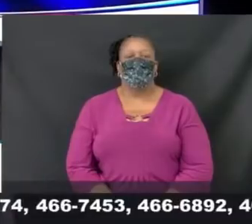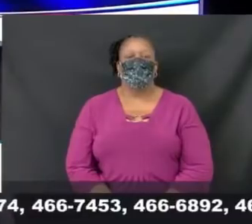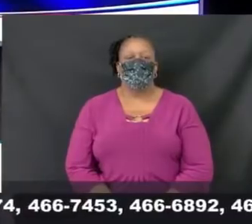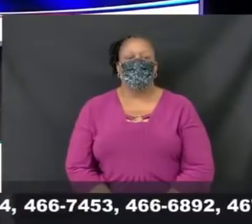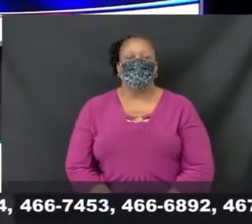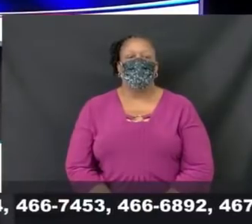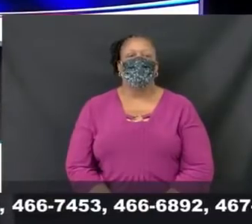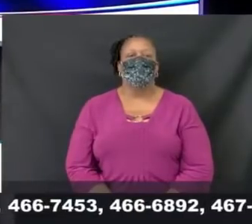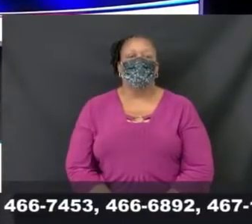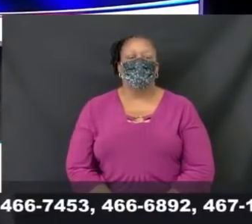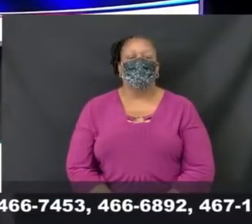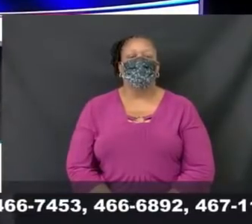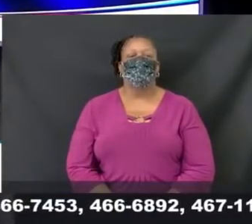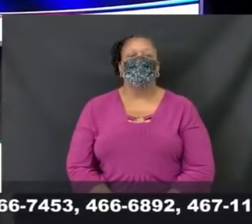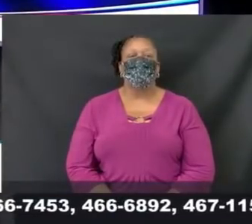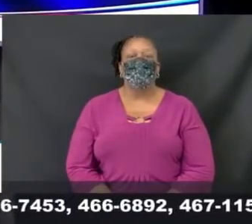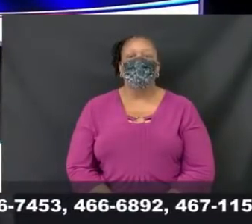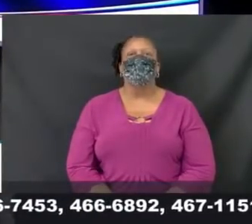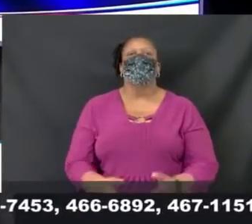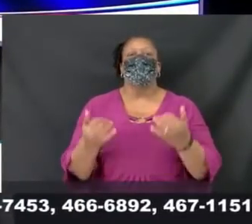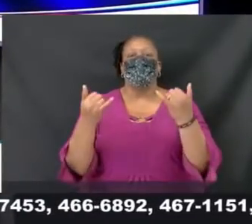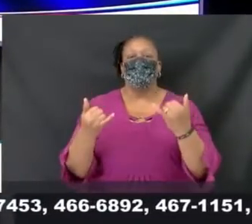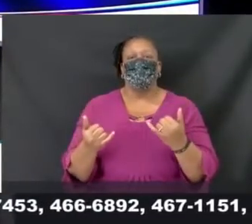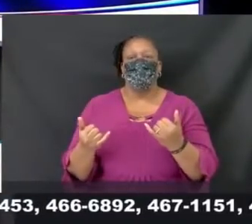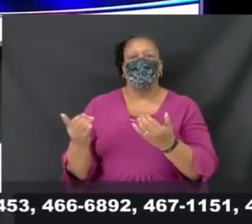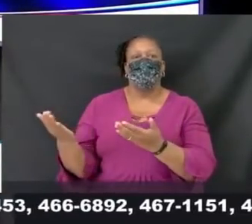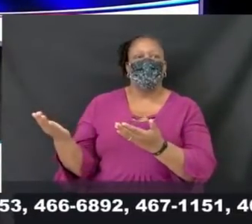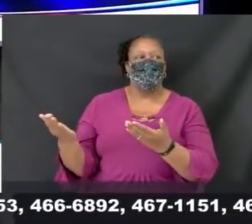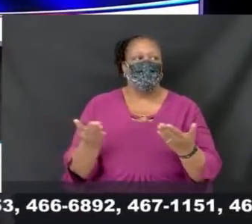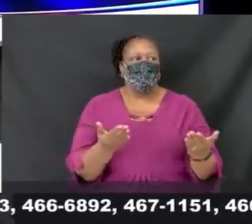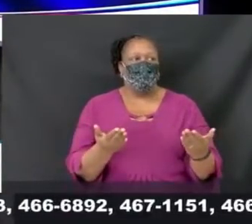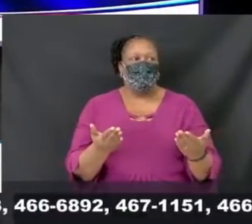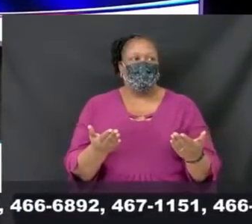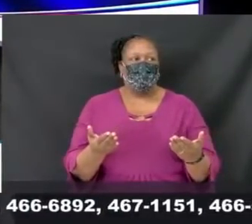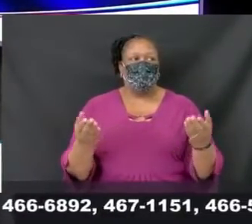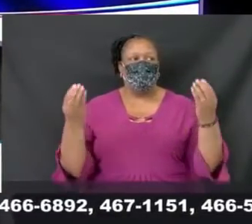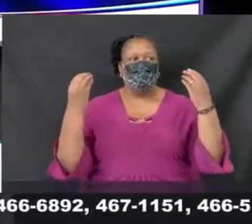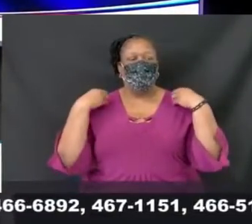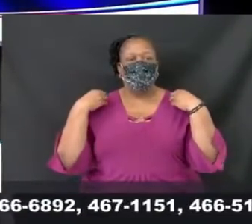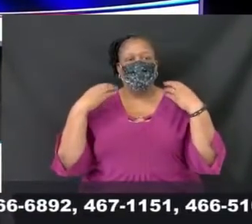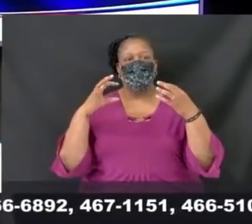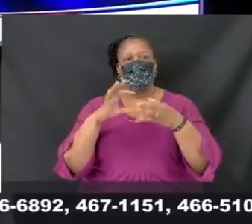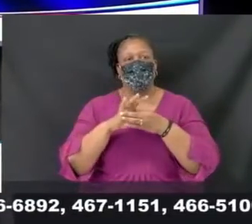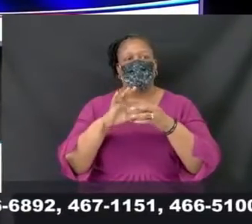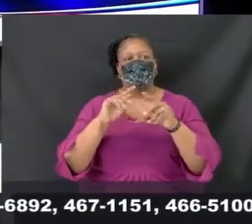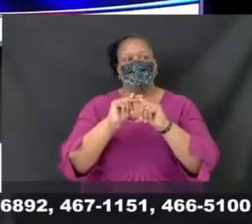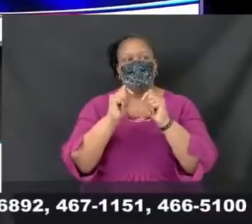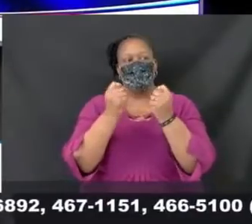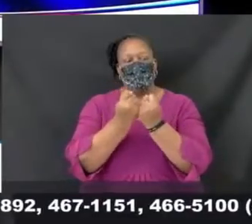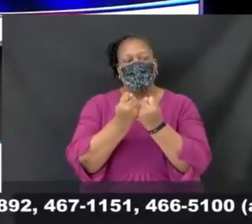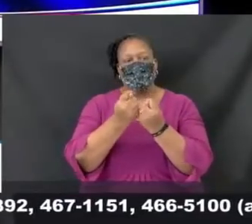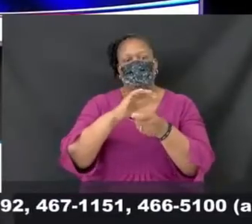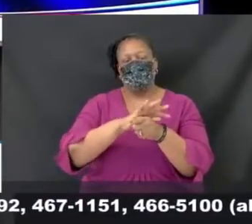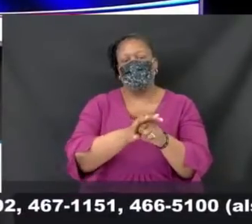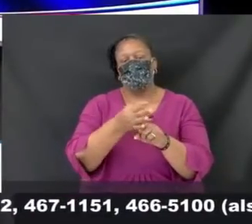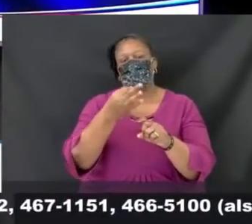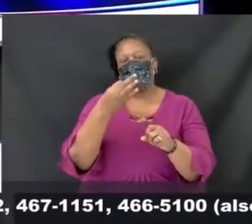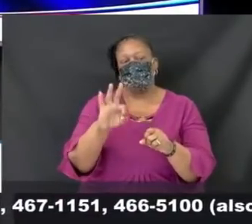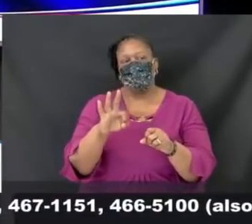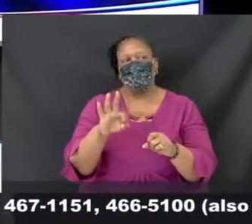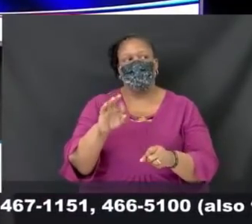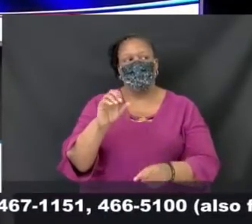Thank you, Superintendent. I now invite Mr. Abdias Samuel, the chair of our